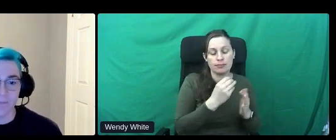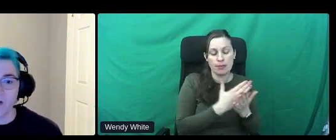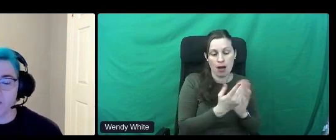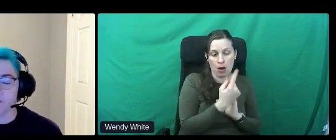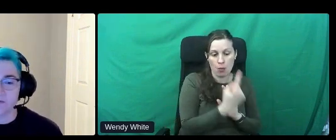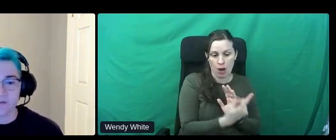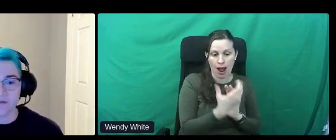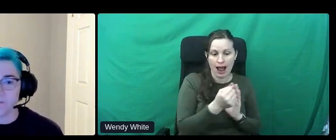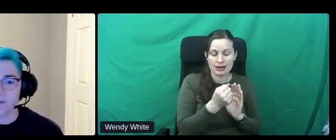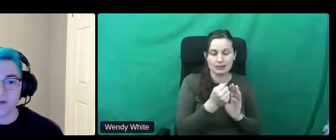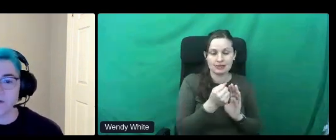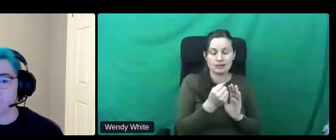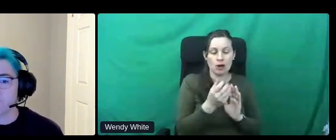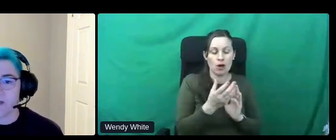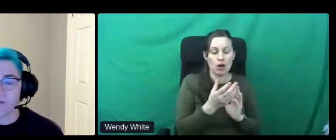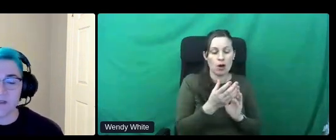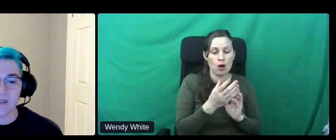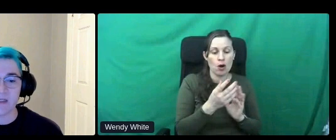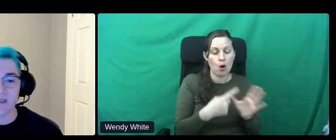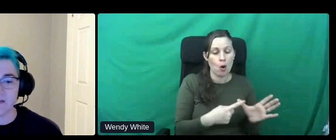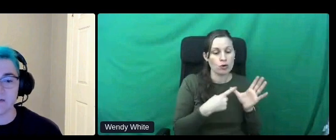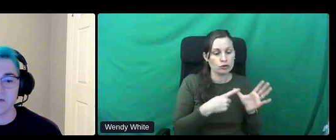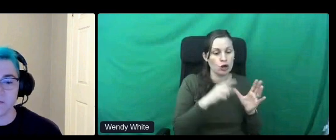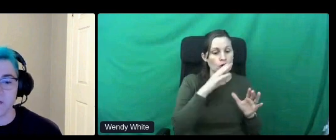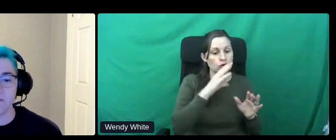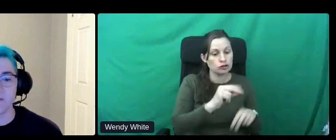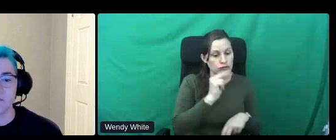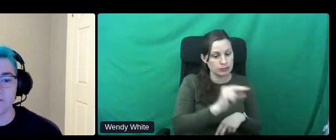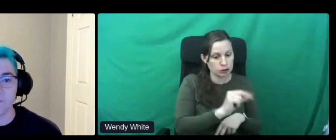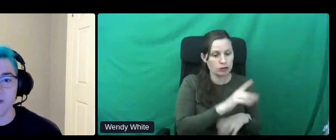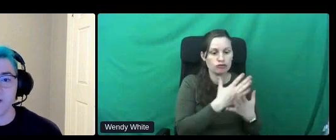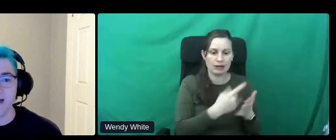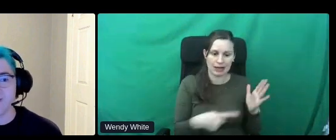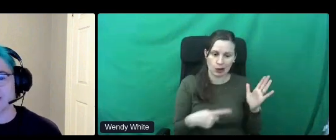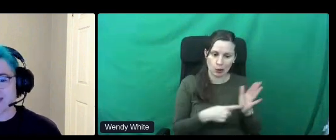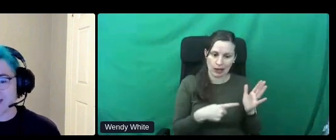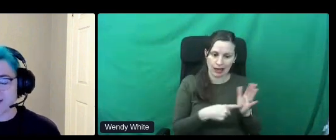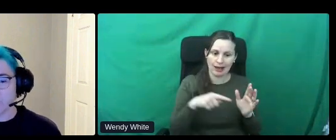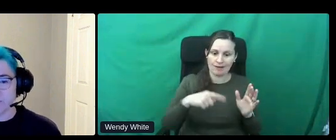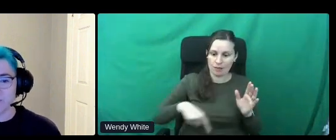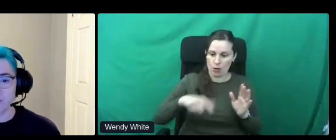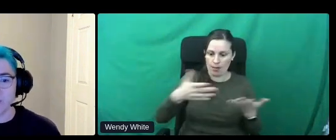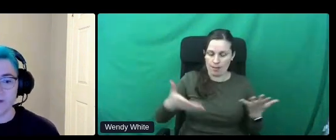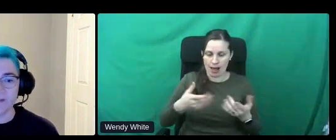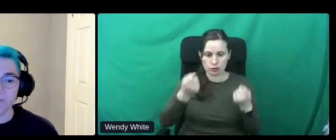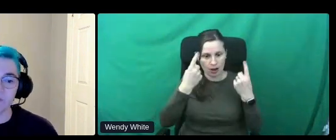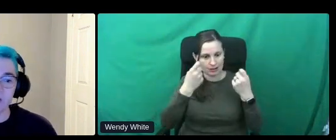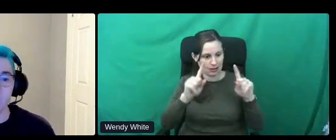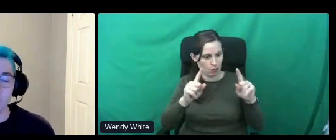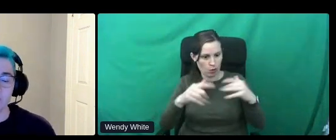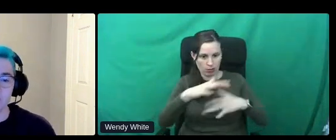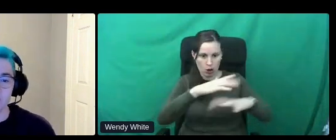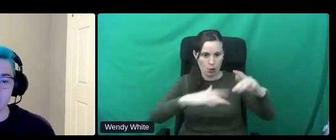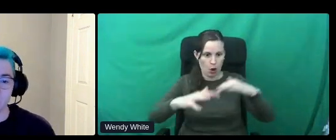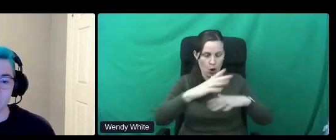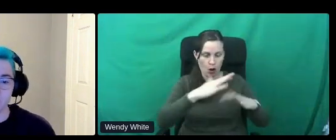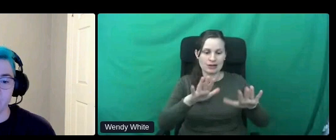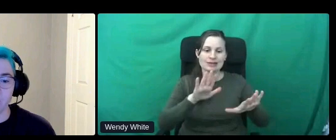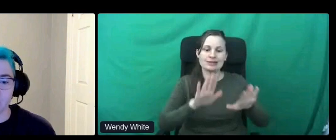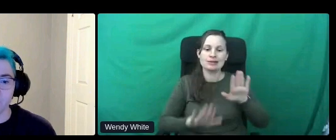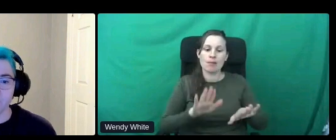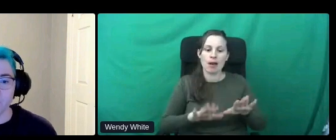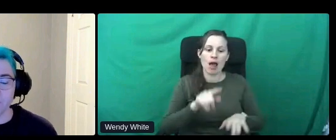descriptions. Audio descriptions are very key to a player understanding what's going on, similar to how we did the